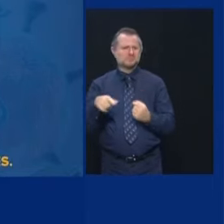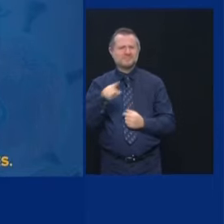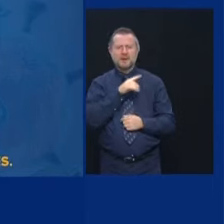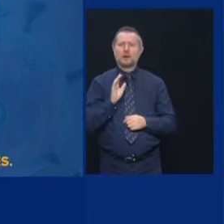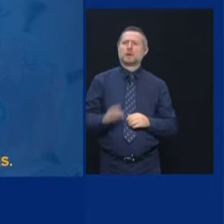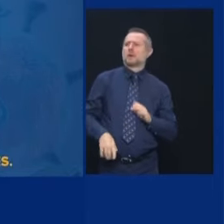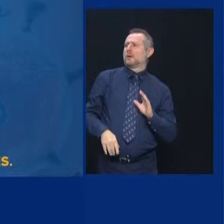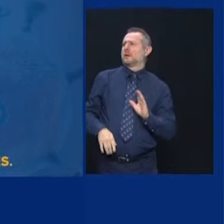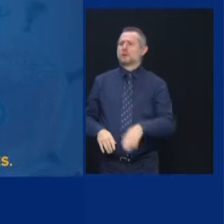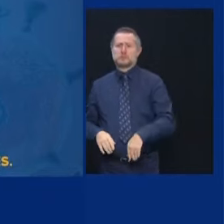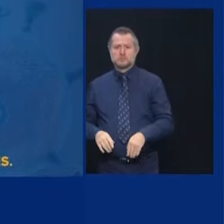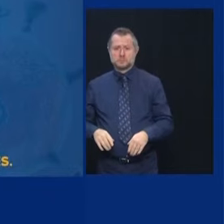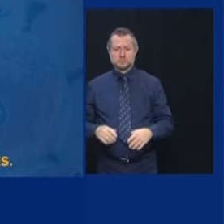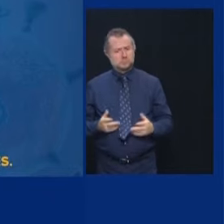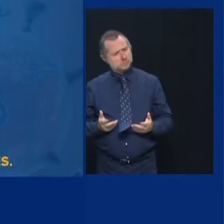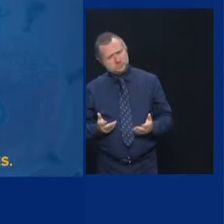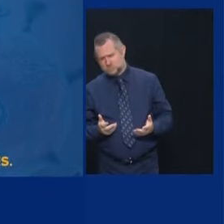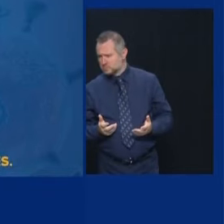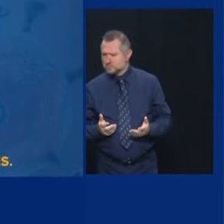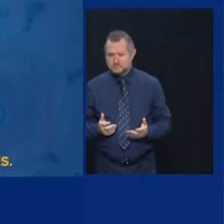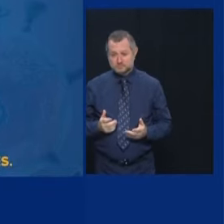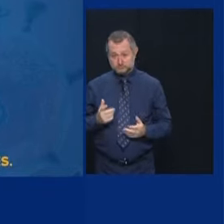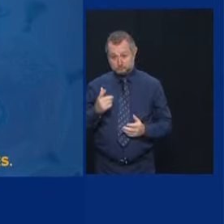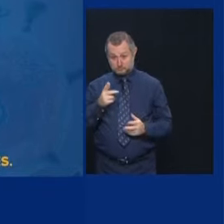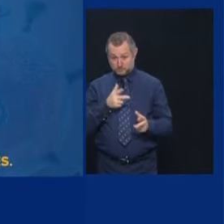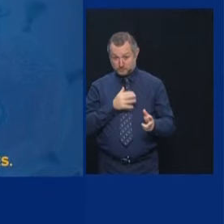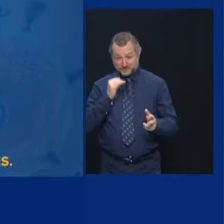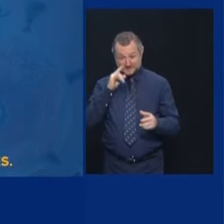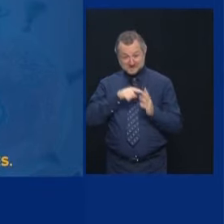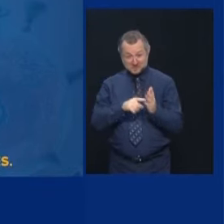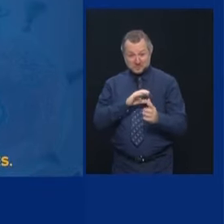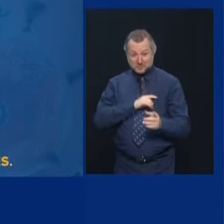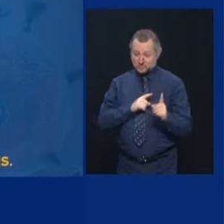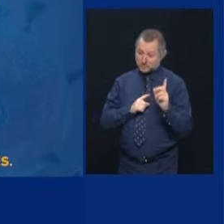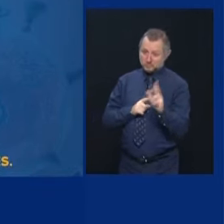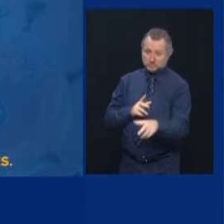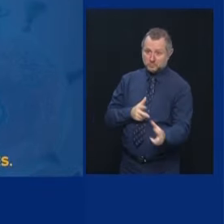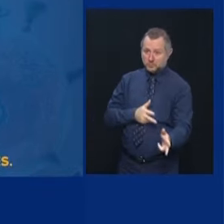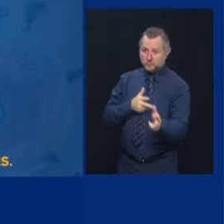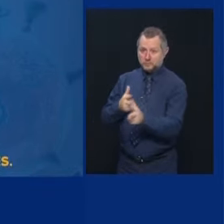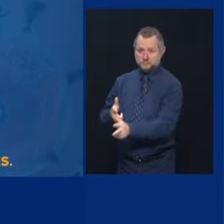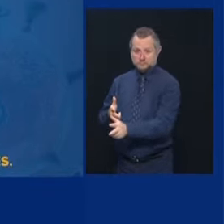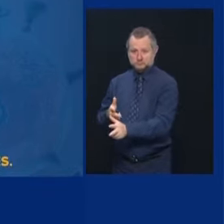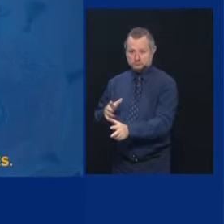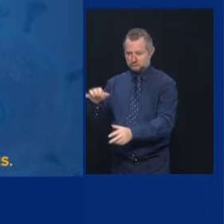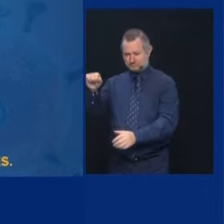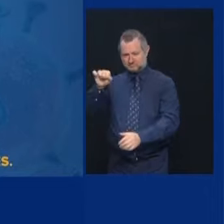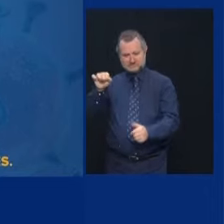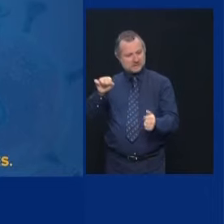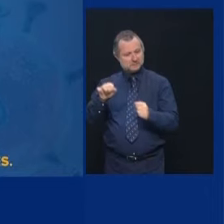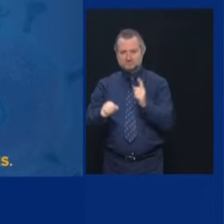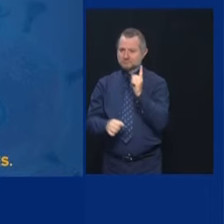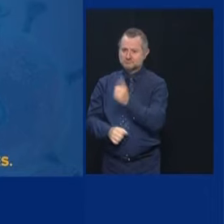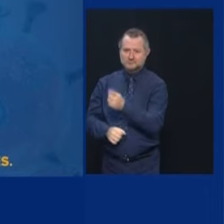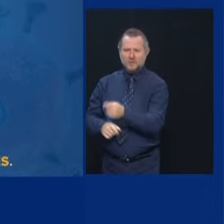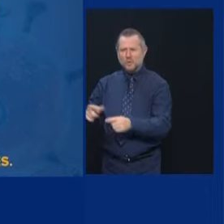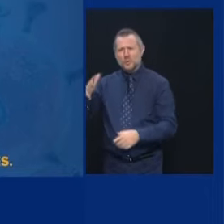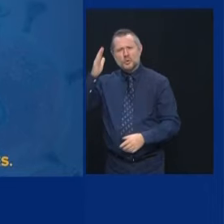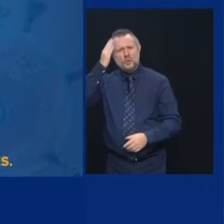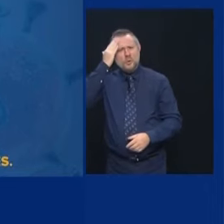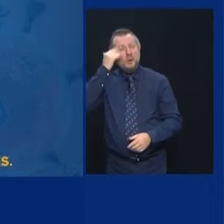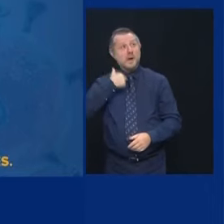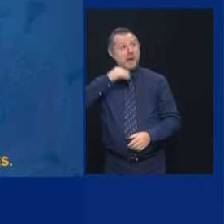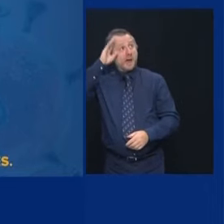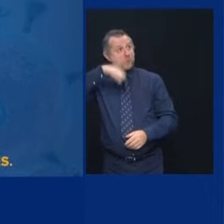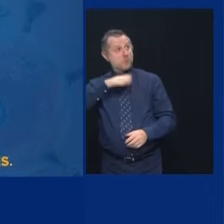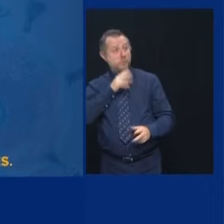car today and say, you know, you're not supposed to text and drive. That, they know that. They know